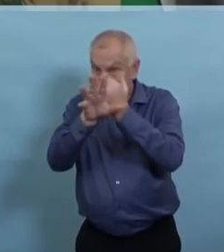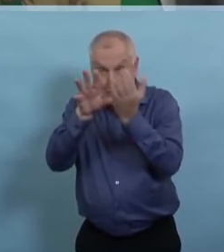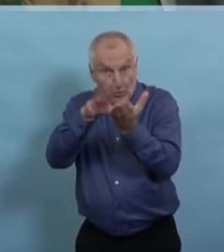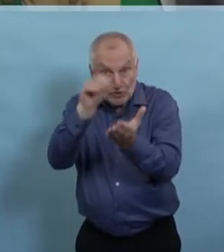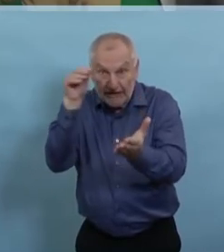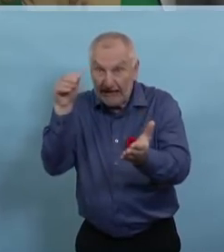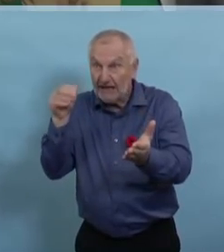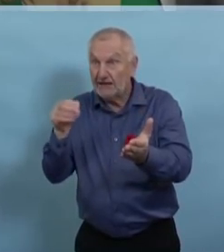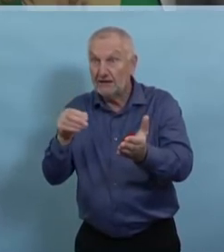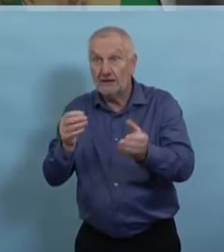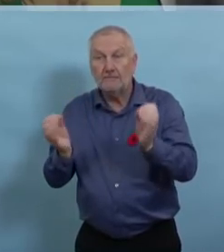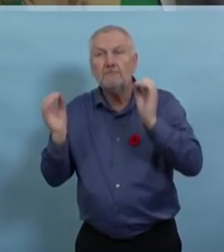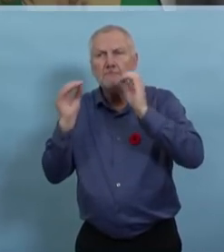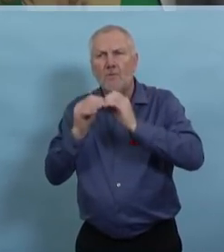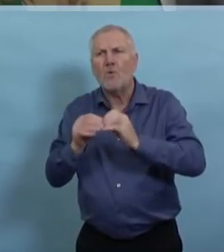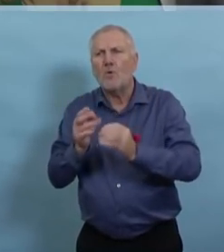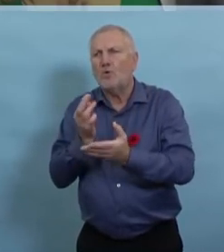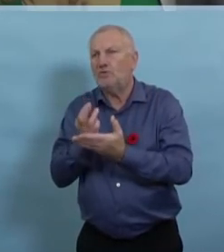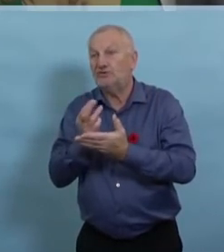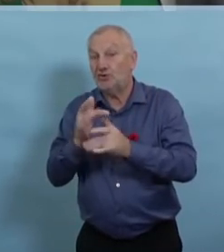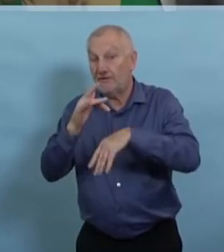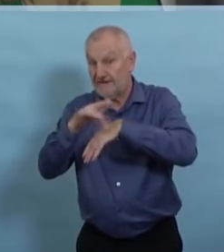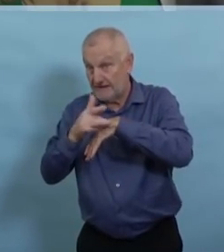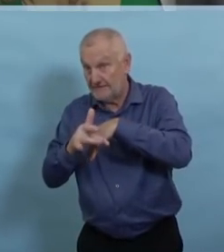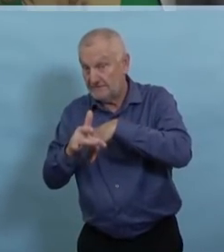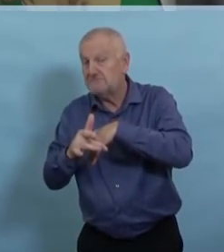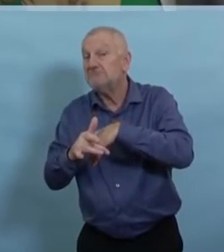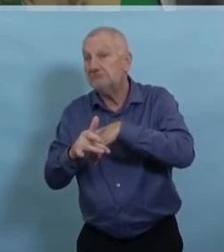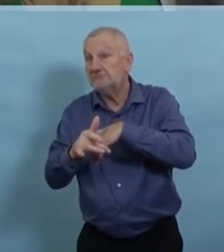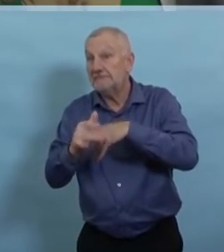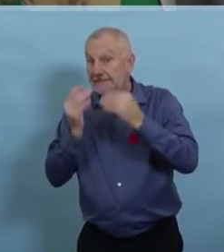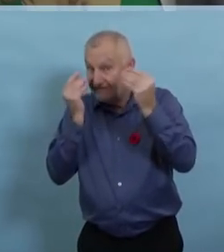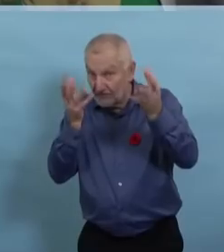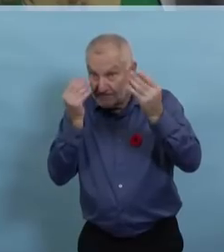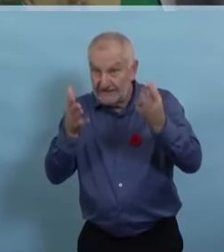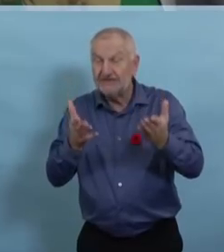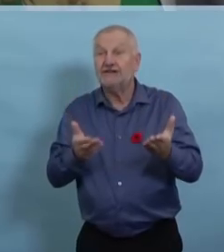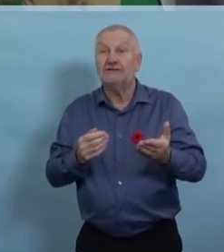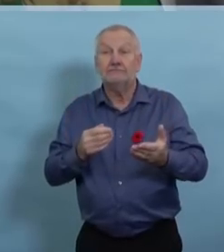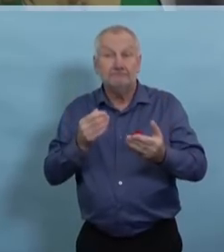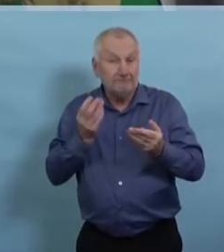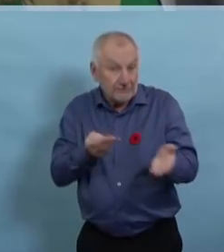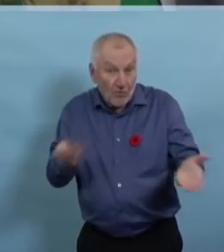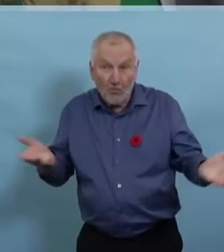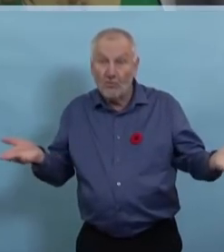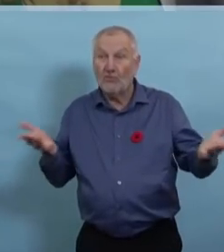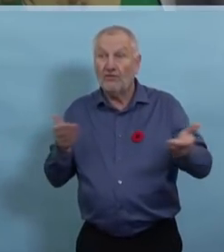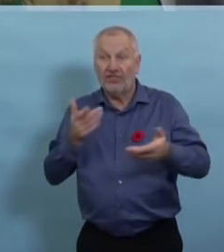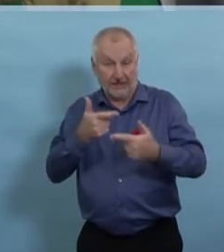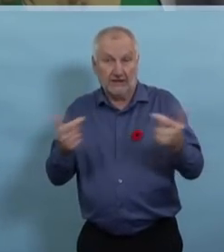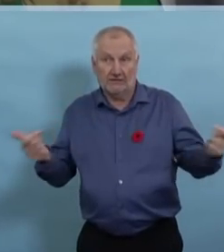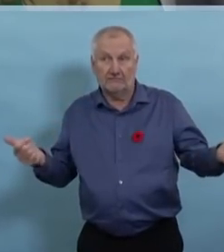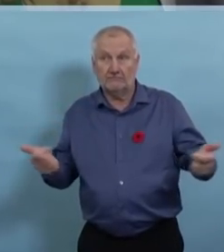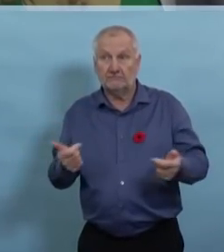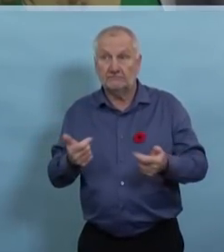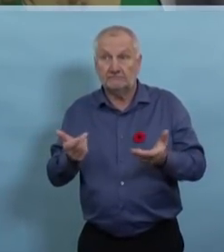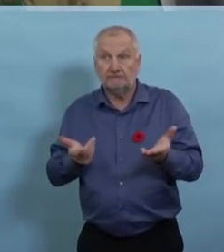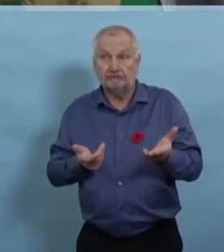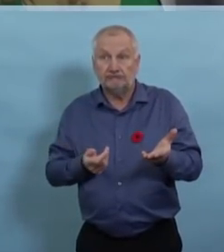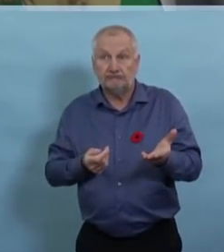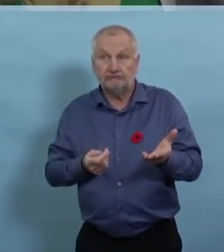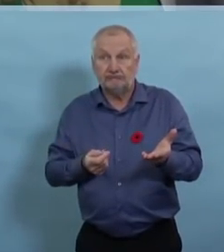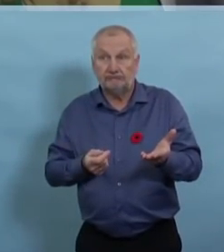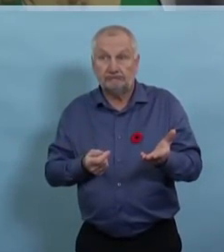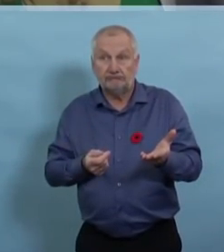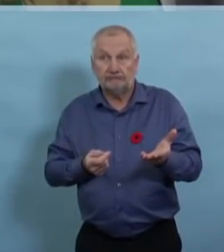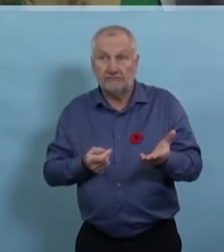that are available in terms of material. But it's difficult for me to sort of speculate at an operational level what's happening